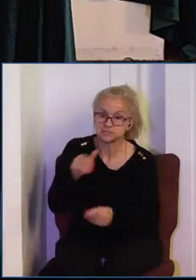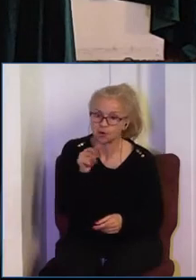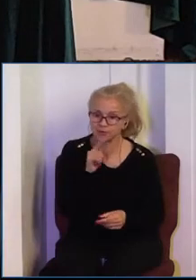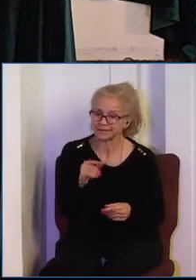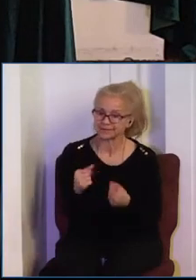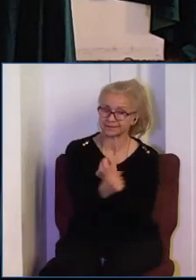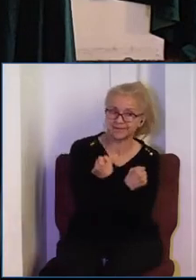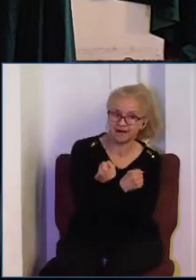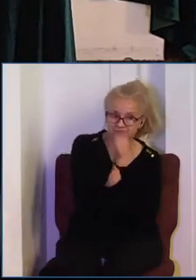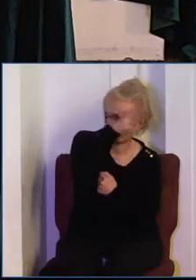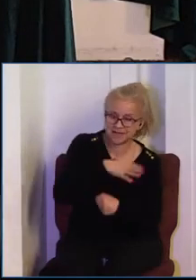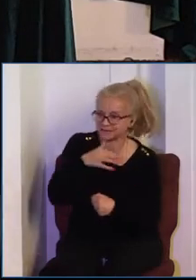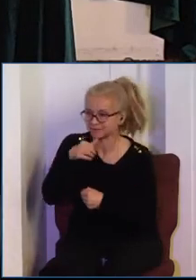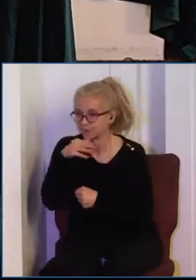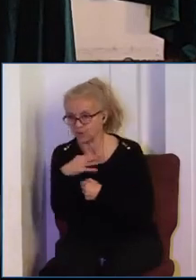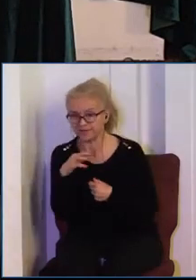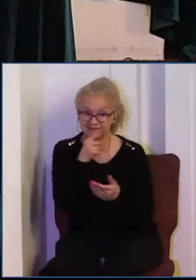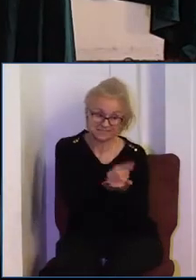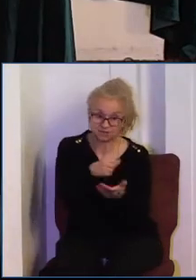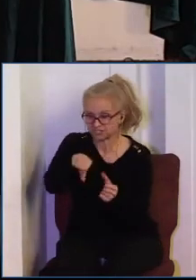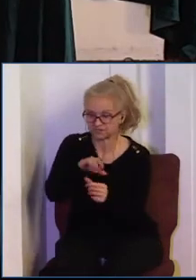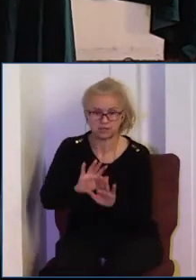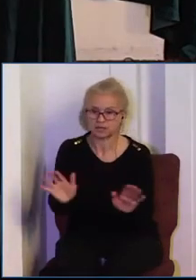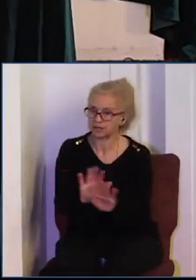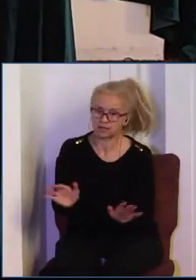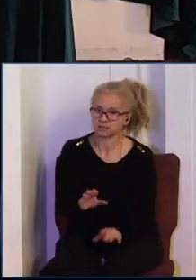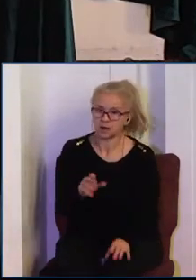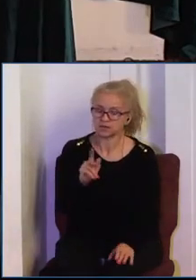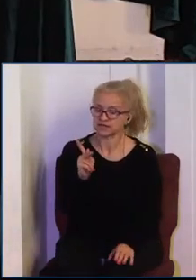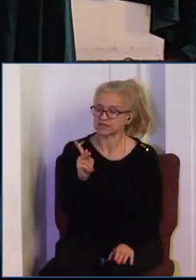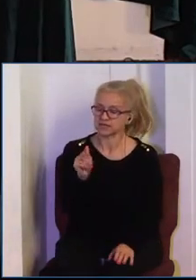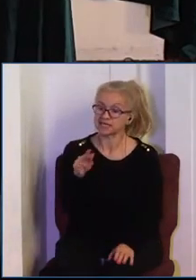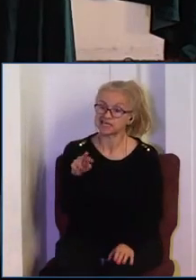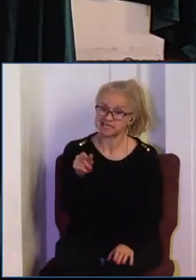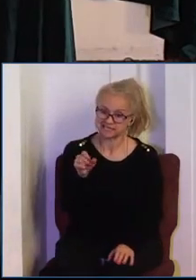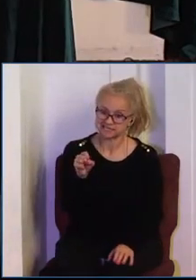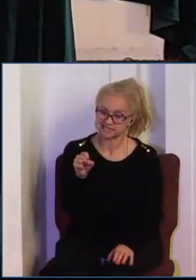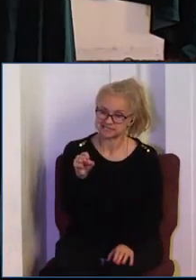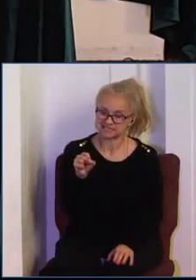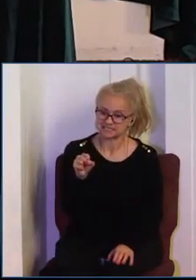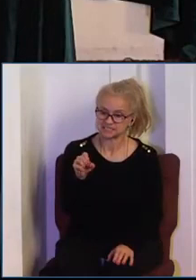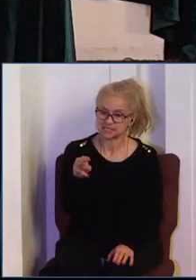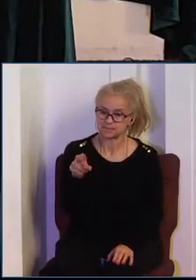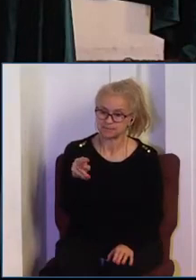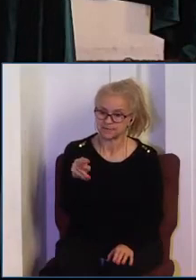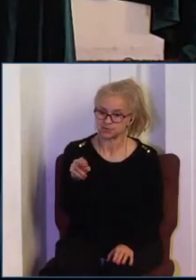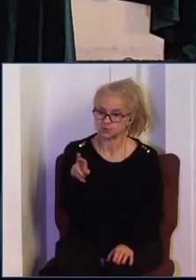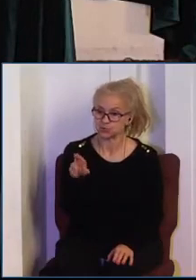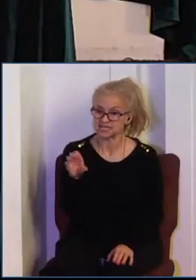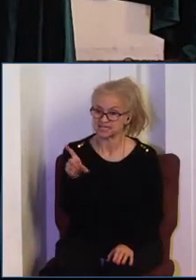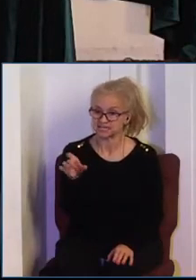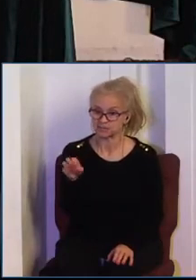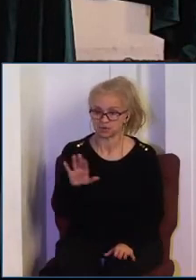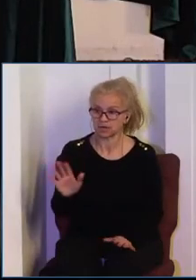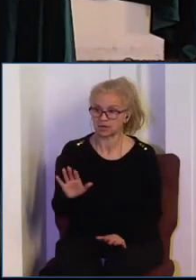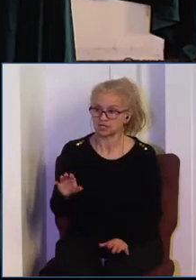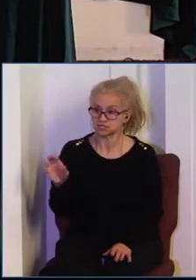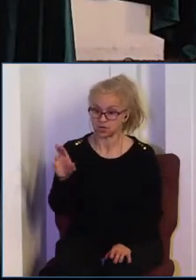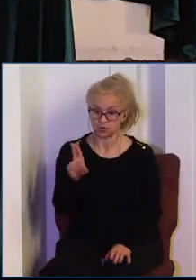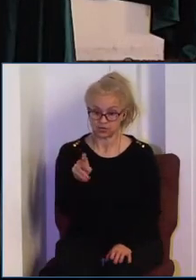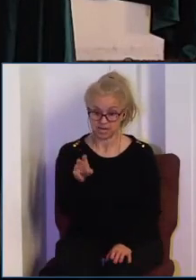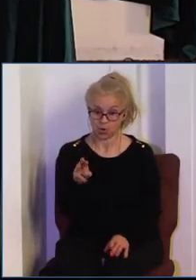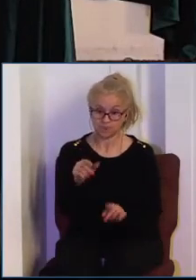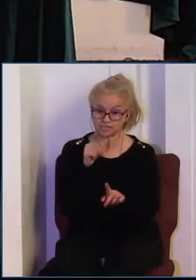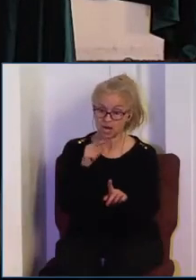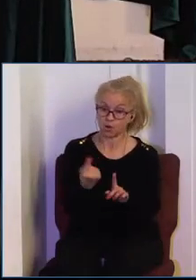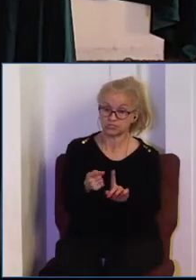between the man and the woman at that point, not with the kinsman redeemer. So Naomi is not only